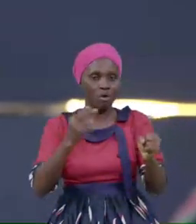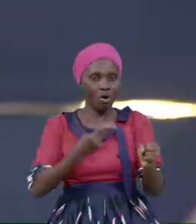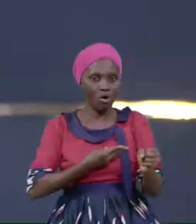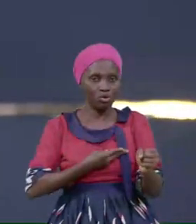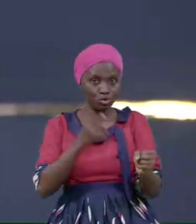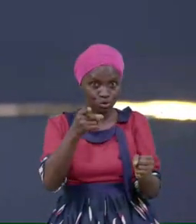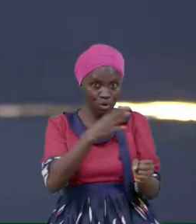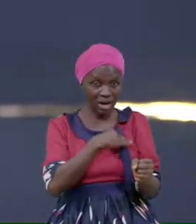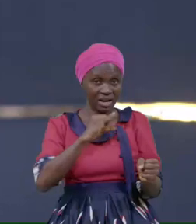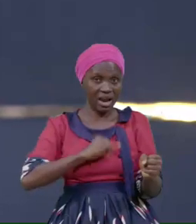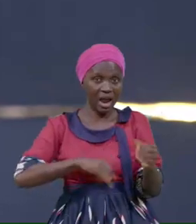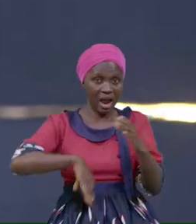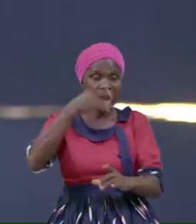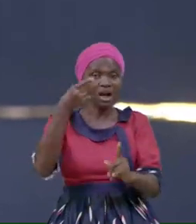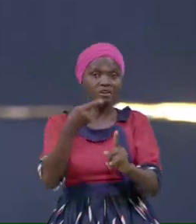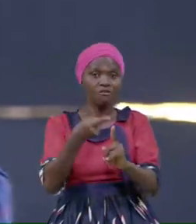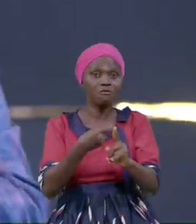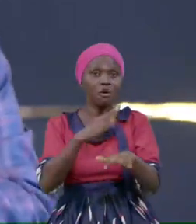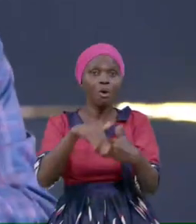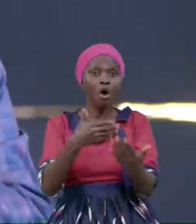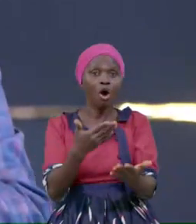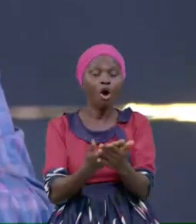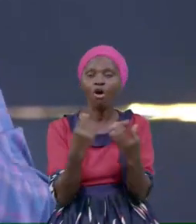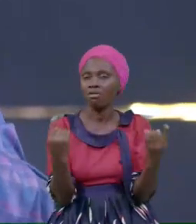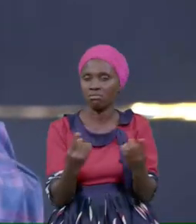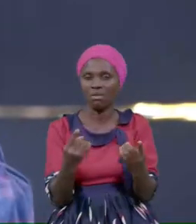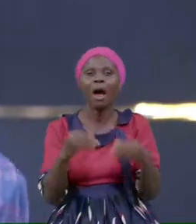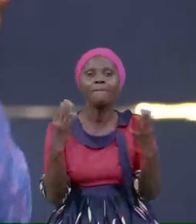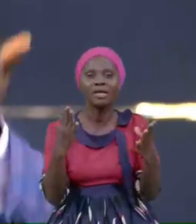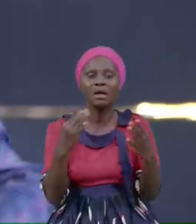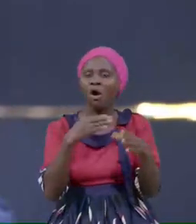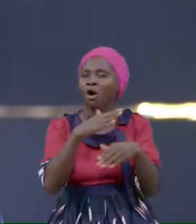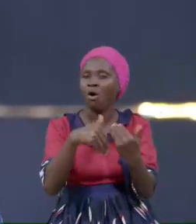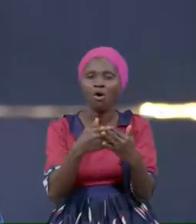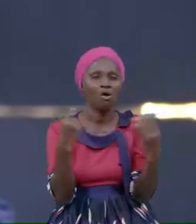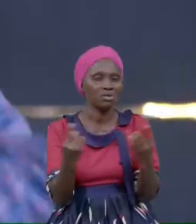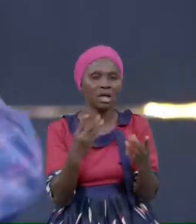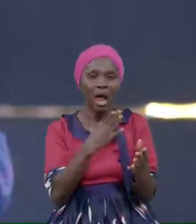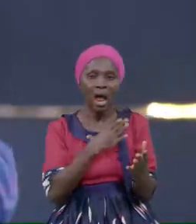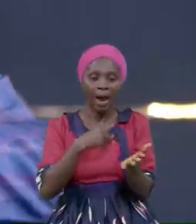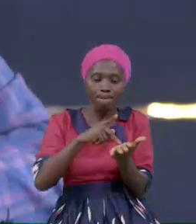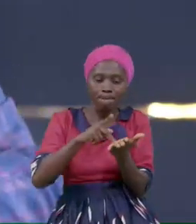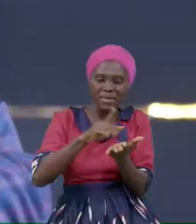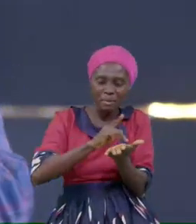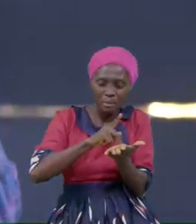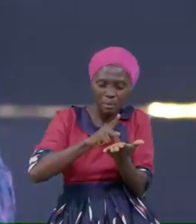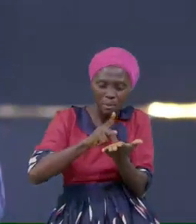How many iniquities? And purify unto himself a